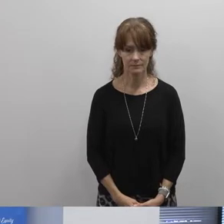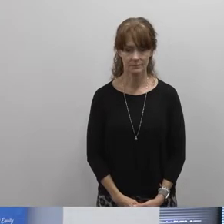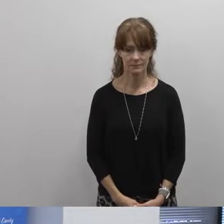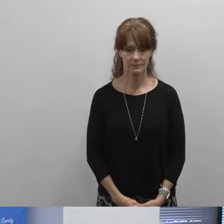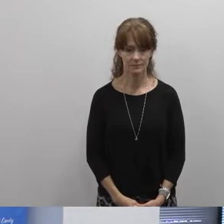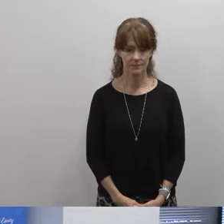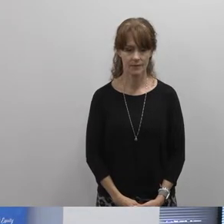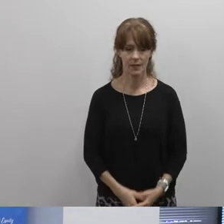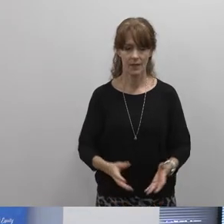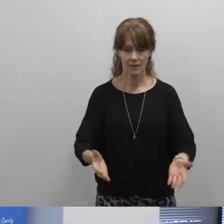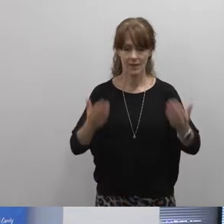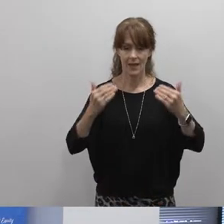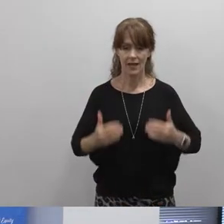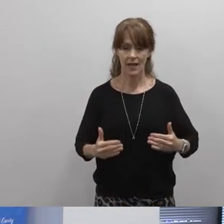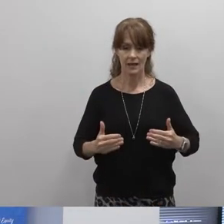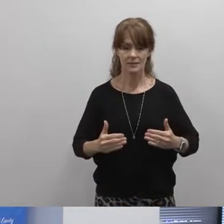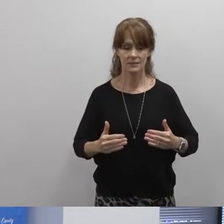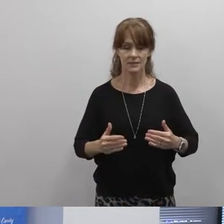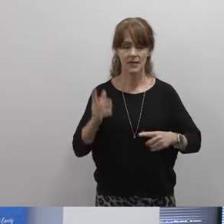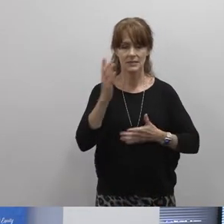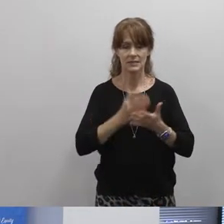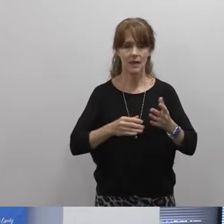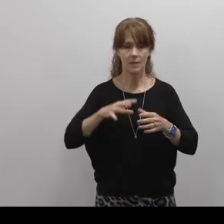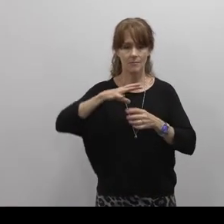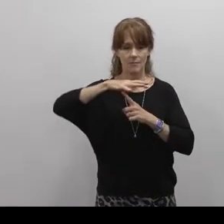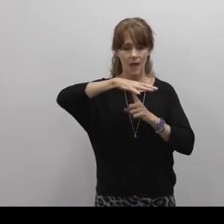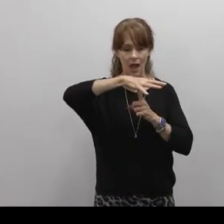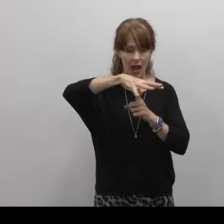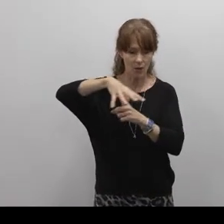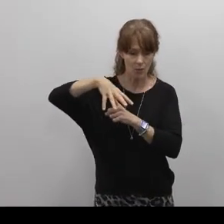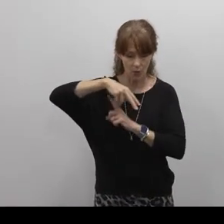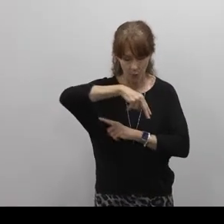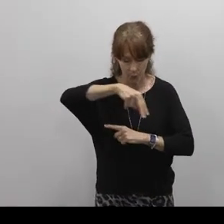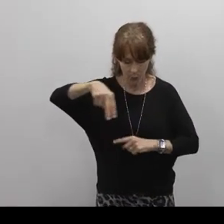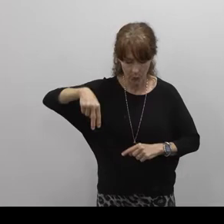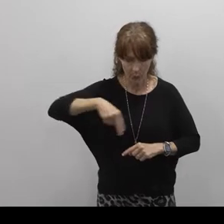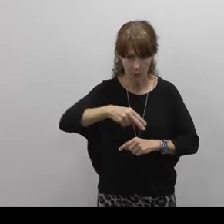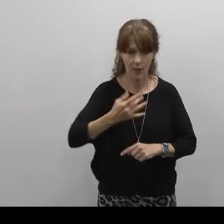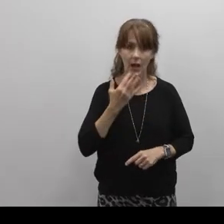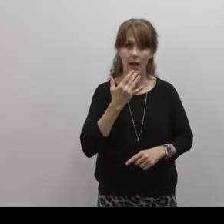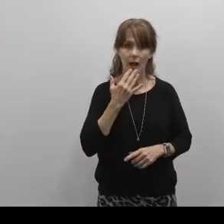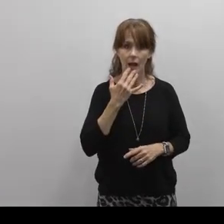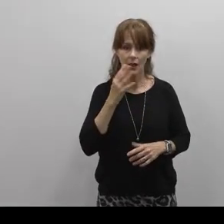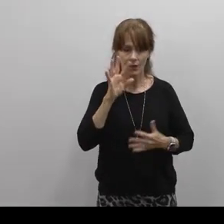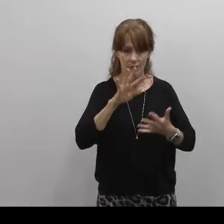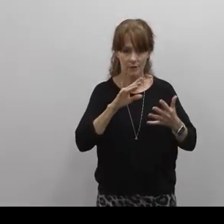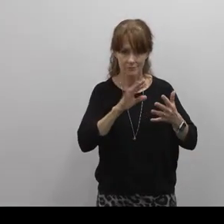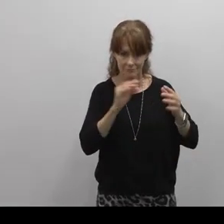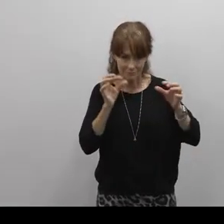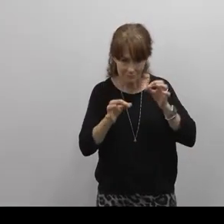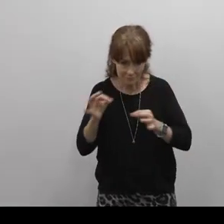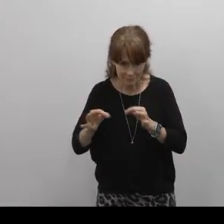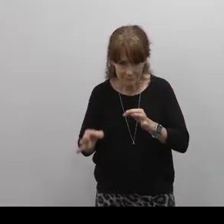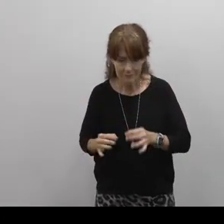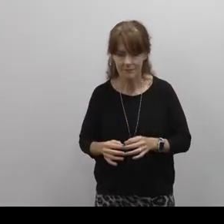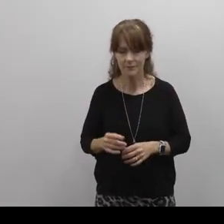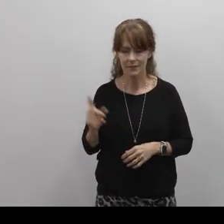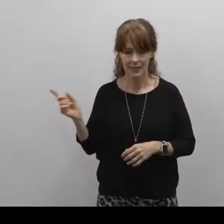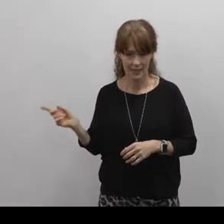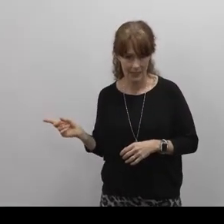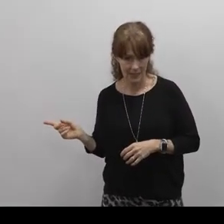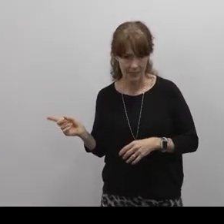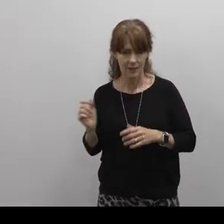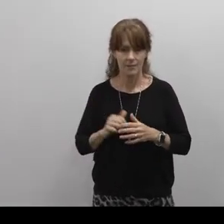What you see next is a few aerial images for this particular campus and a whole lot of color coding. So really what we want to identify